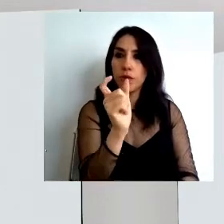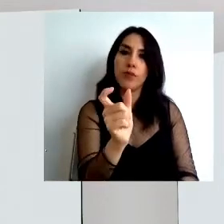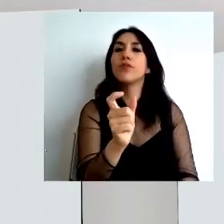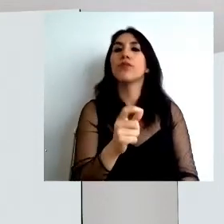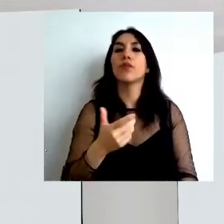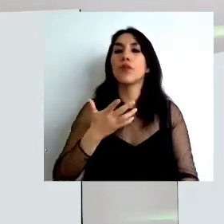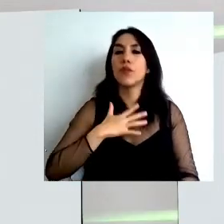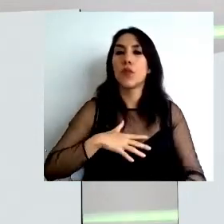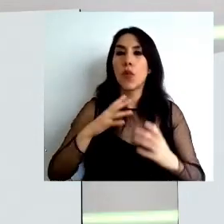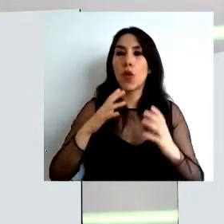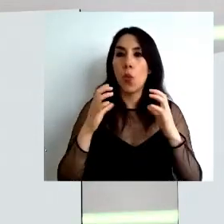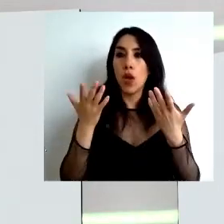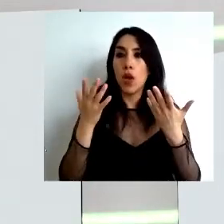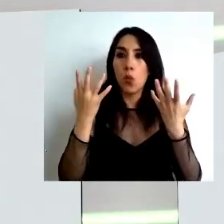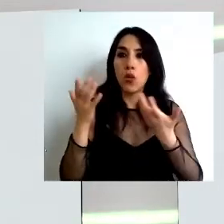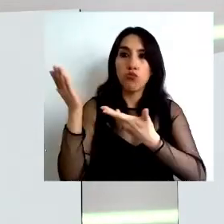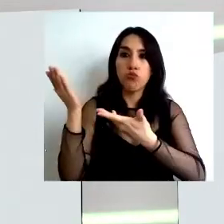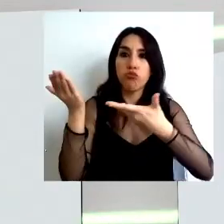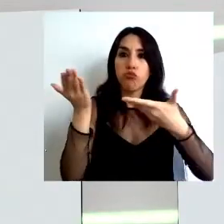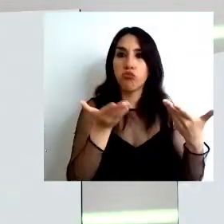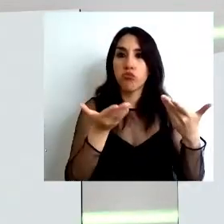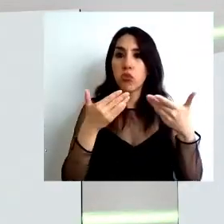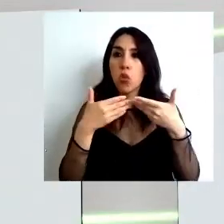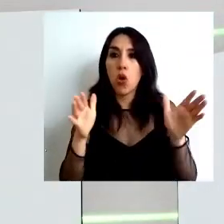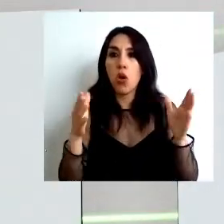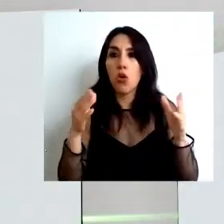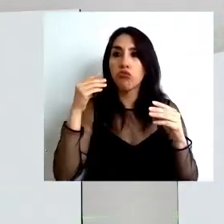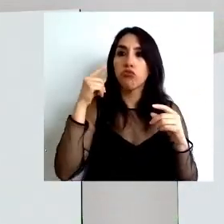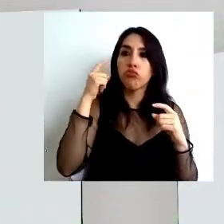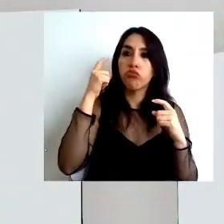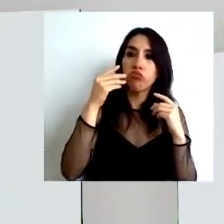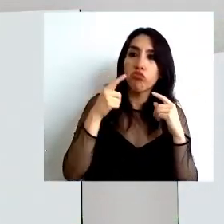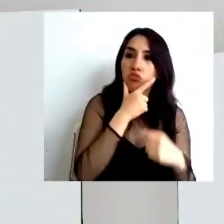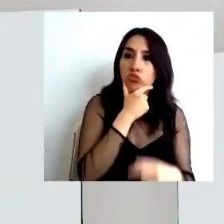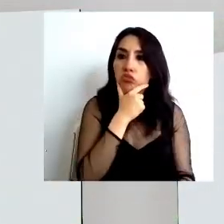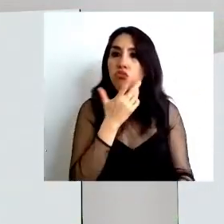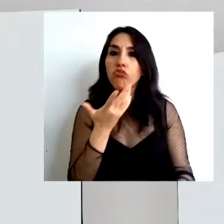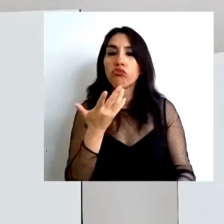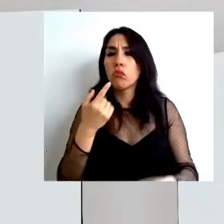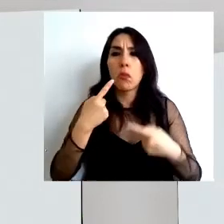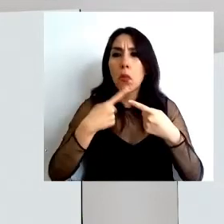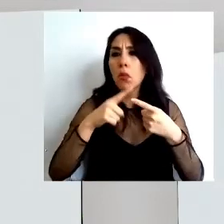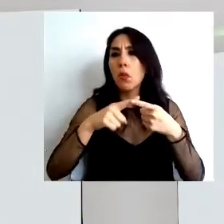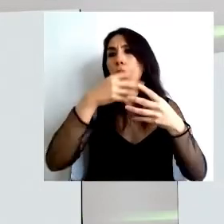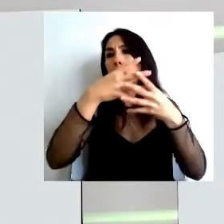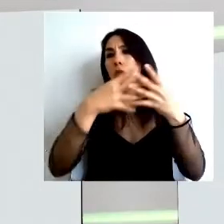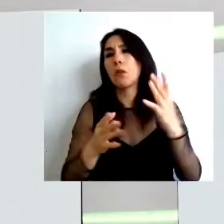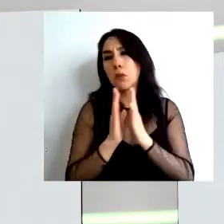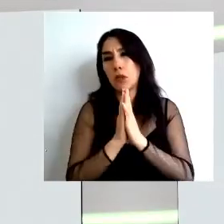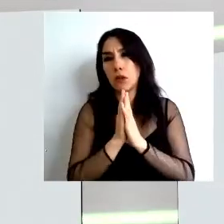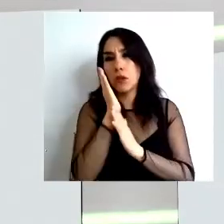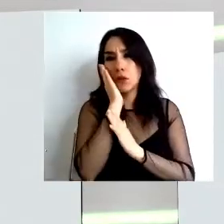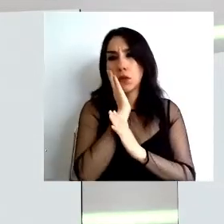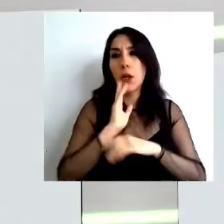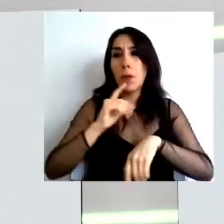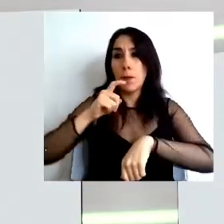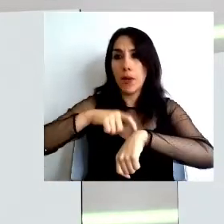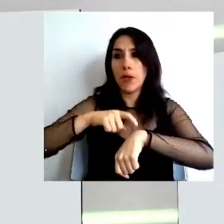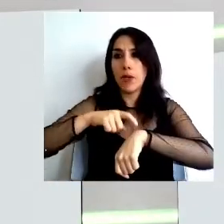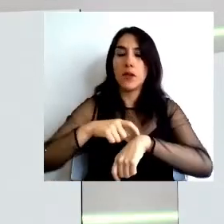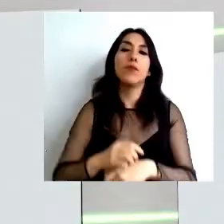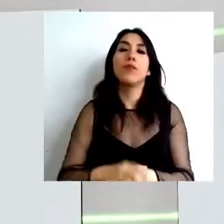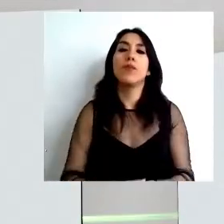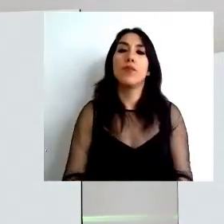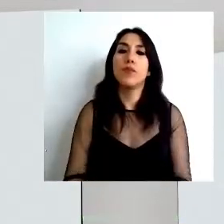Before we get started with the content, we would like to do a quick experiment and let's see if the technology